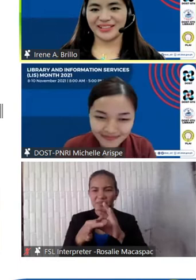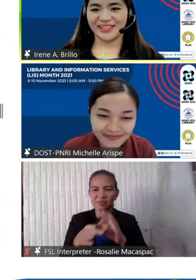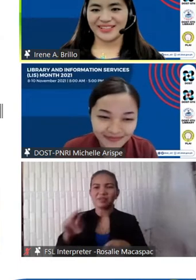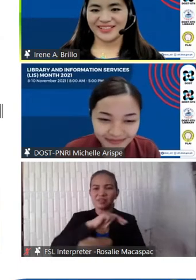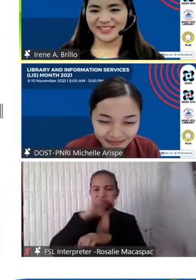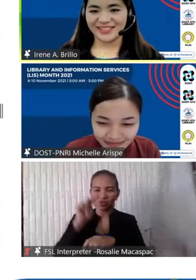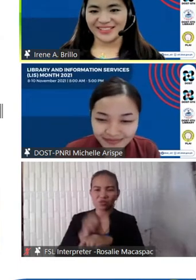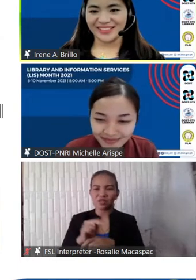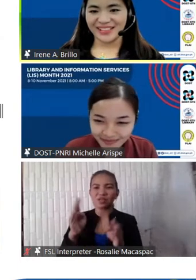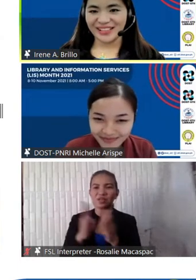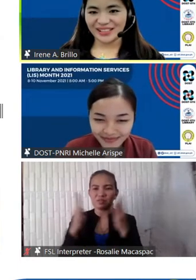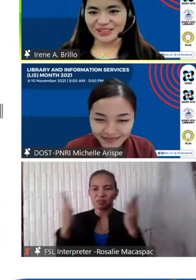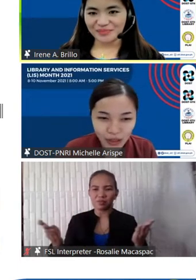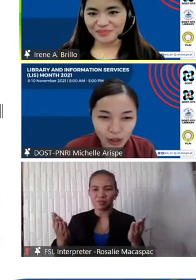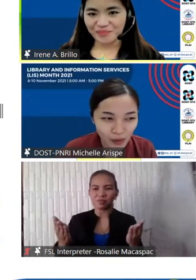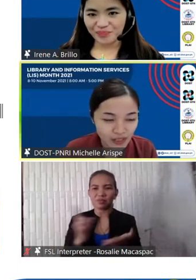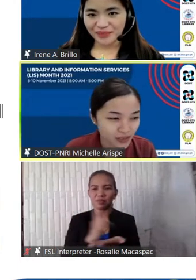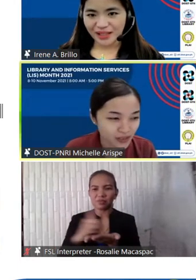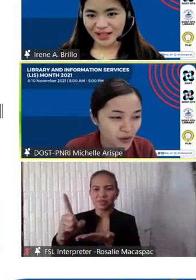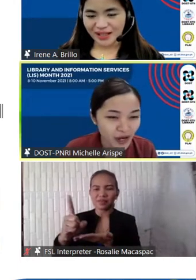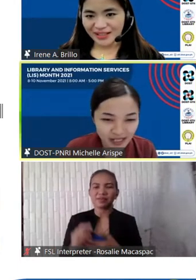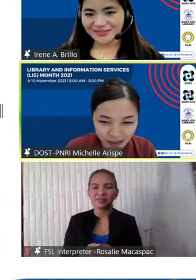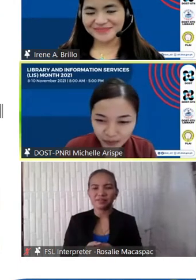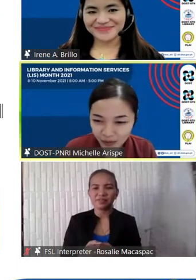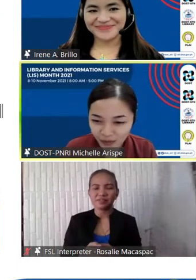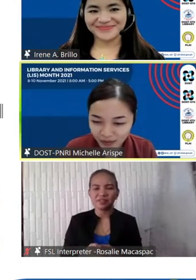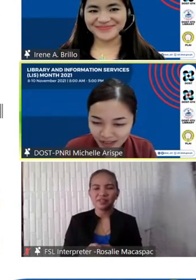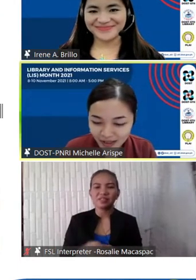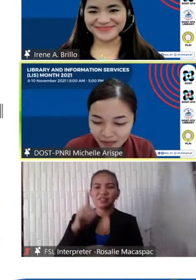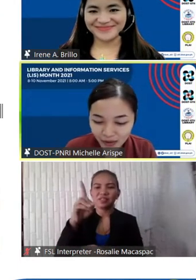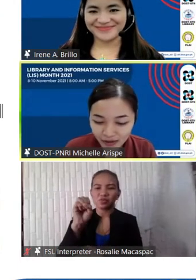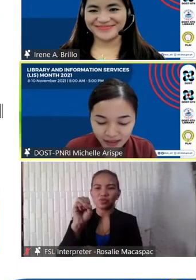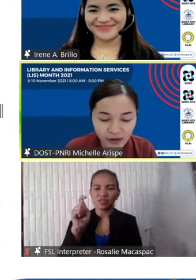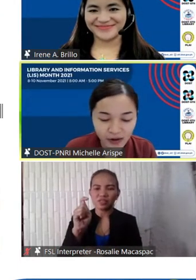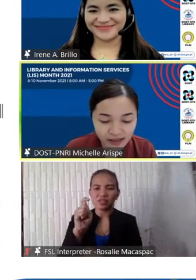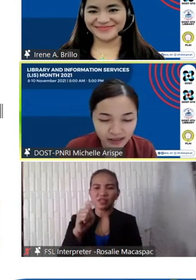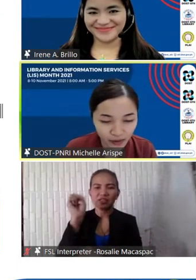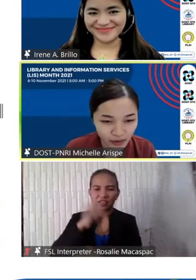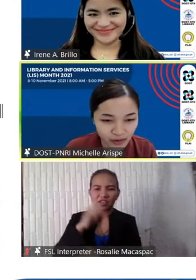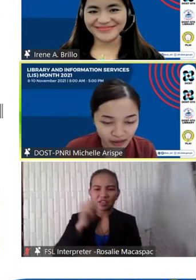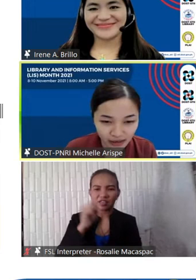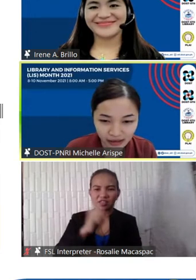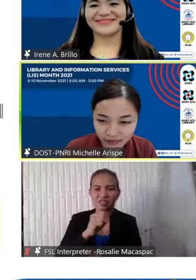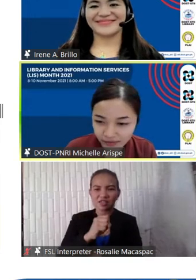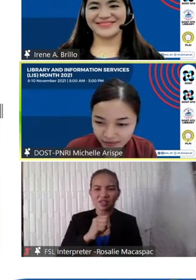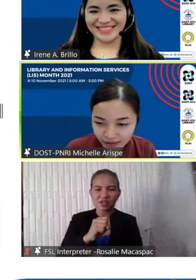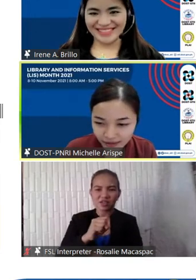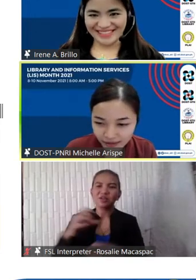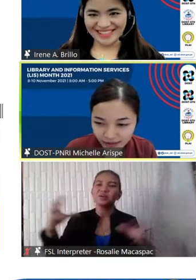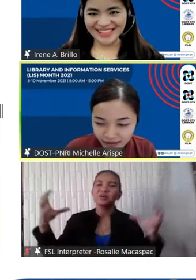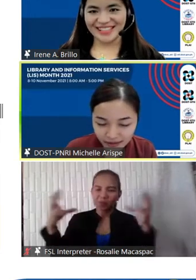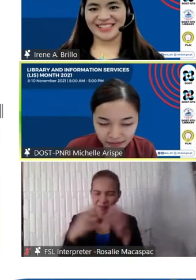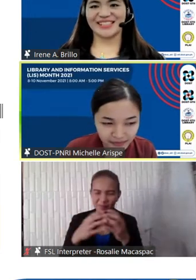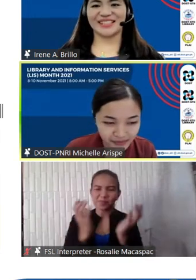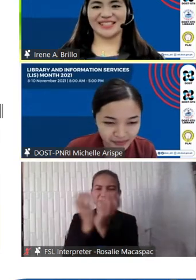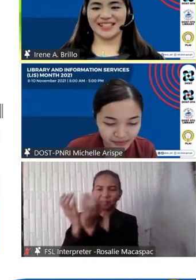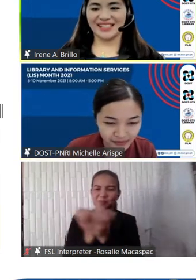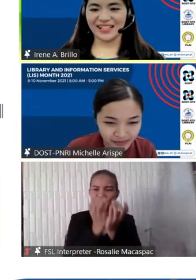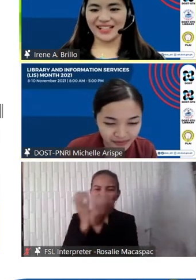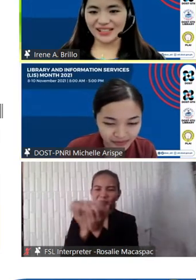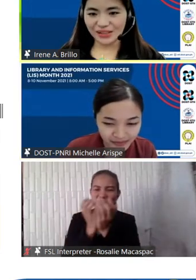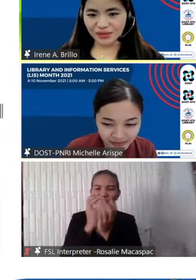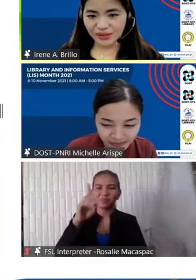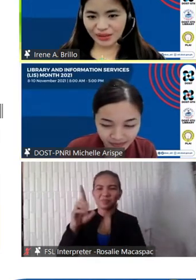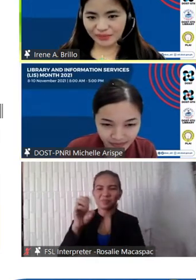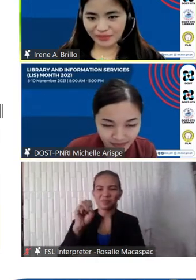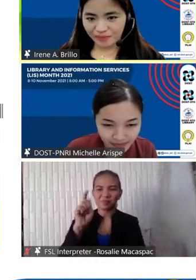Week. Ayan. Opo, sa DOST po. Isang buong DOST community. Yeah.